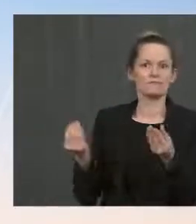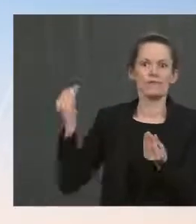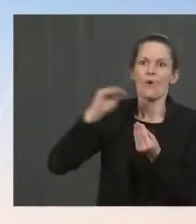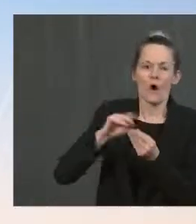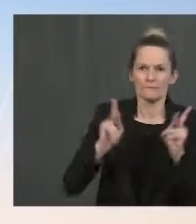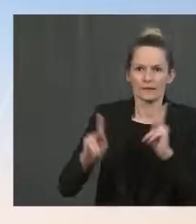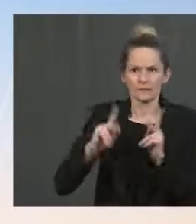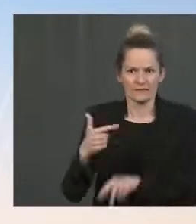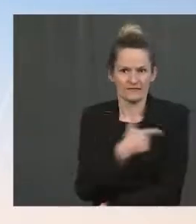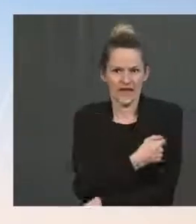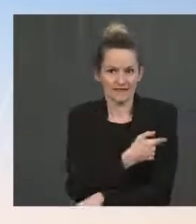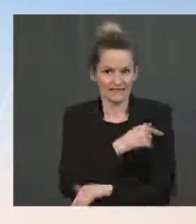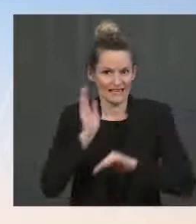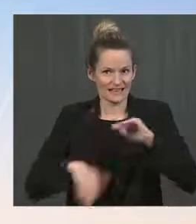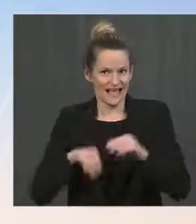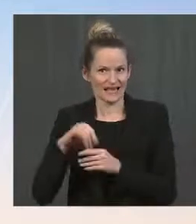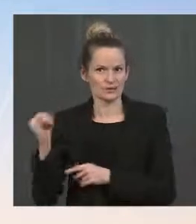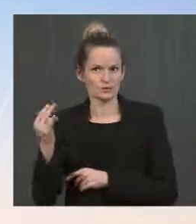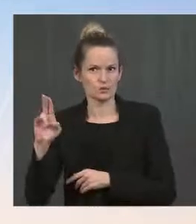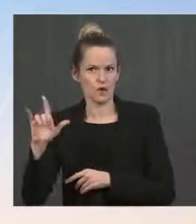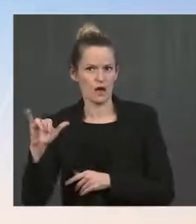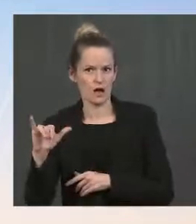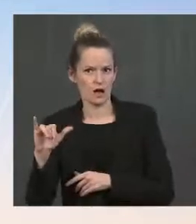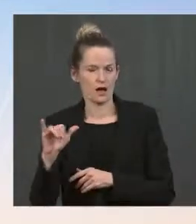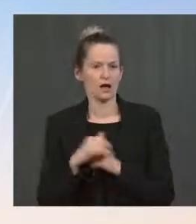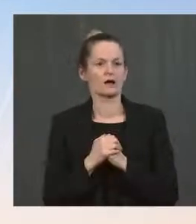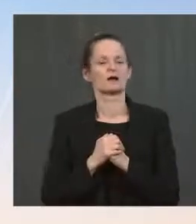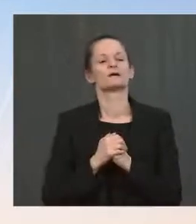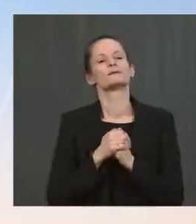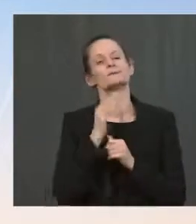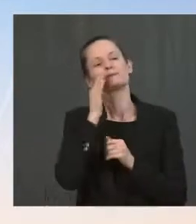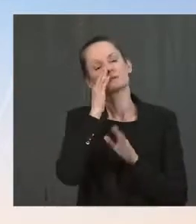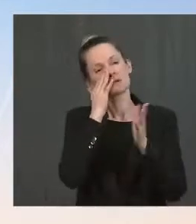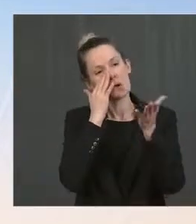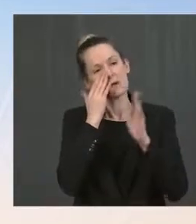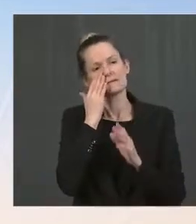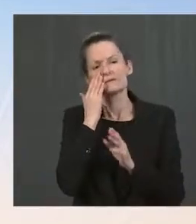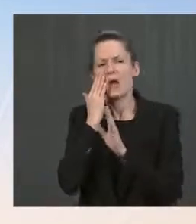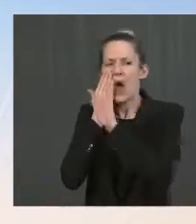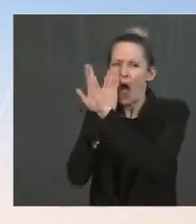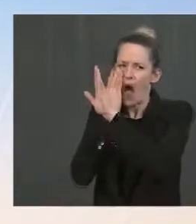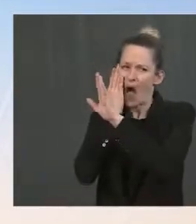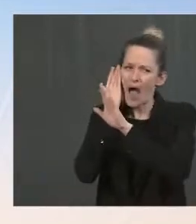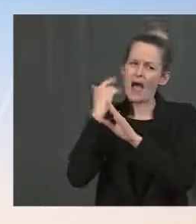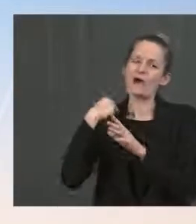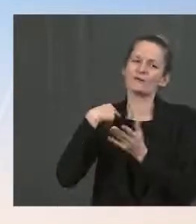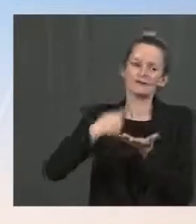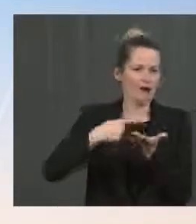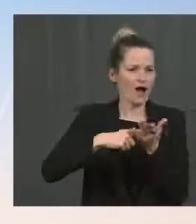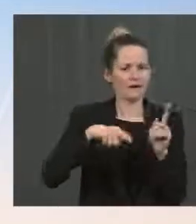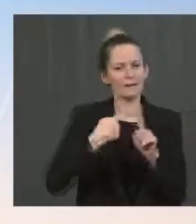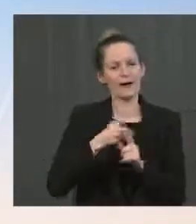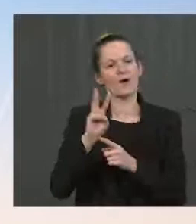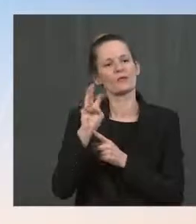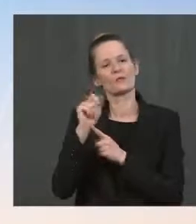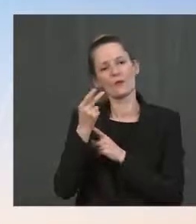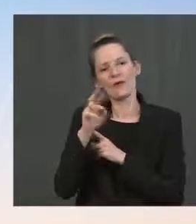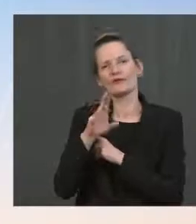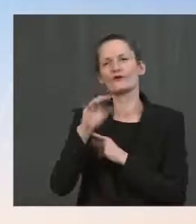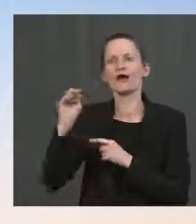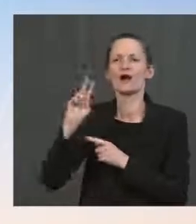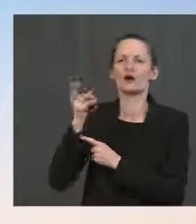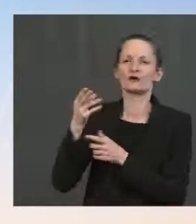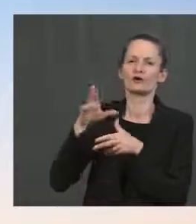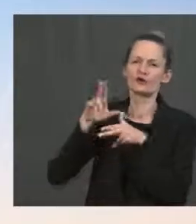disaster declaration? Or is the damage assessment still ongoing? The damage assessment is still ongoing. It's a process, of course, that has to